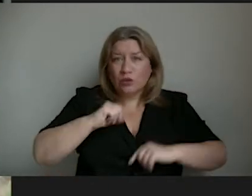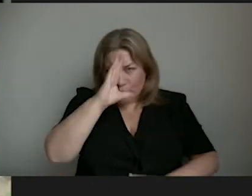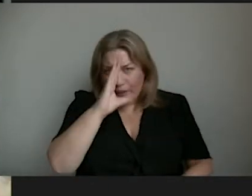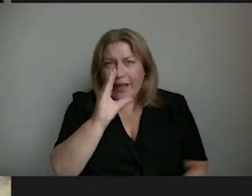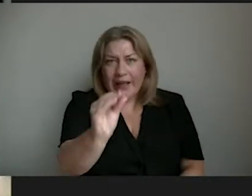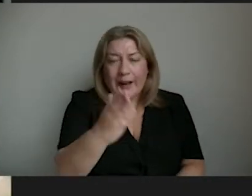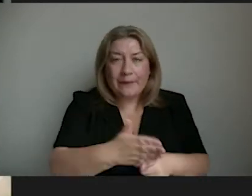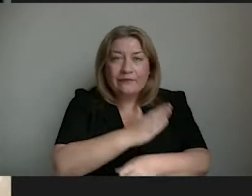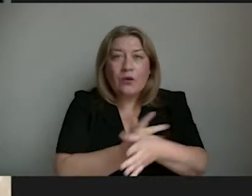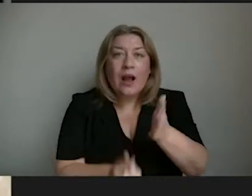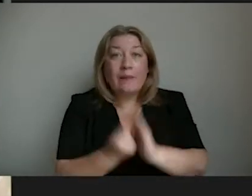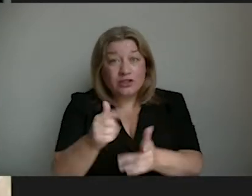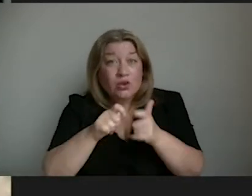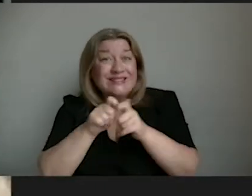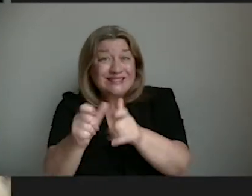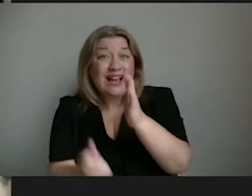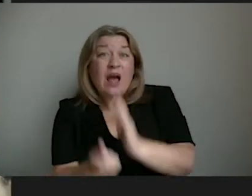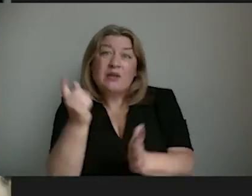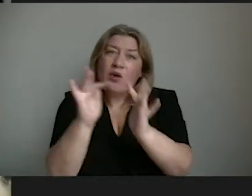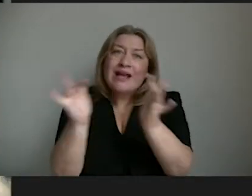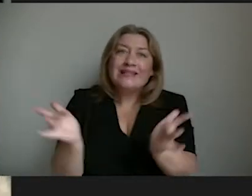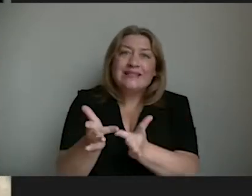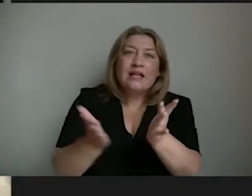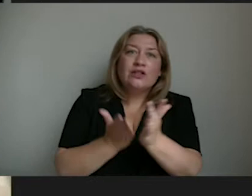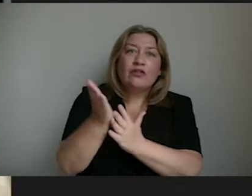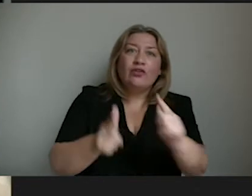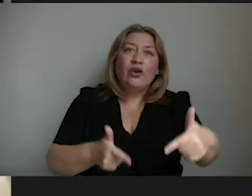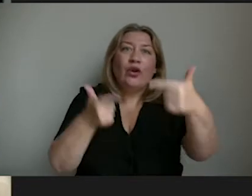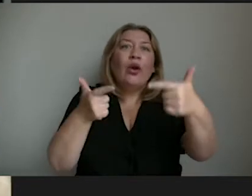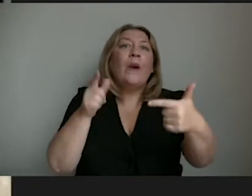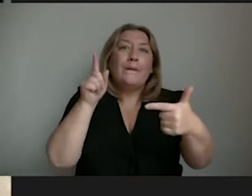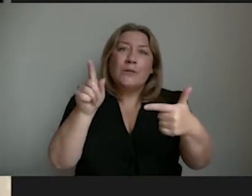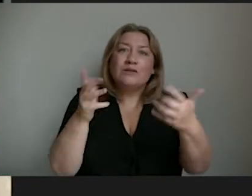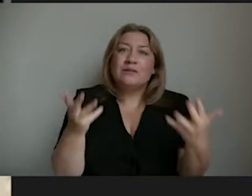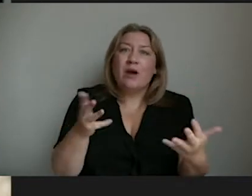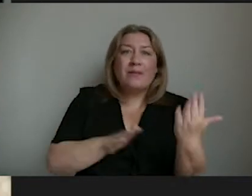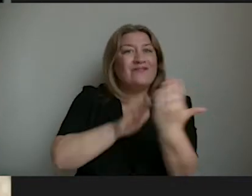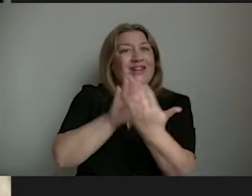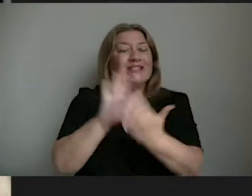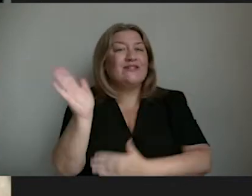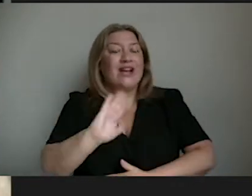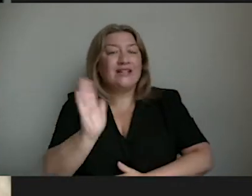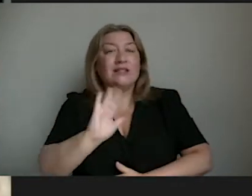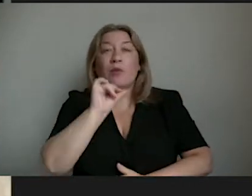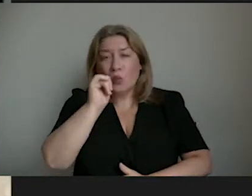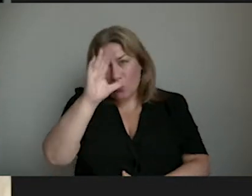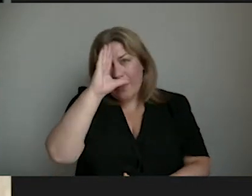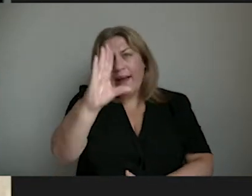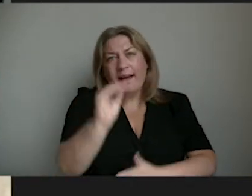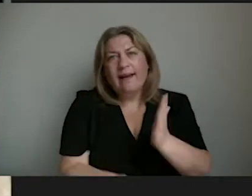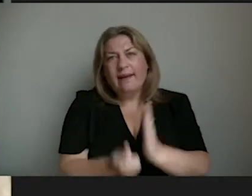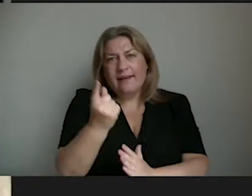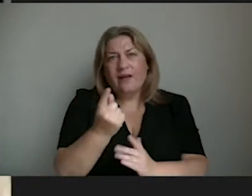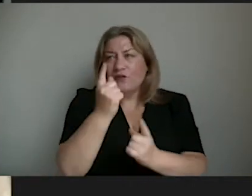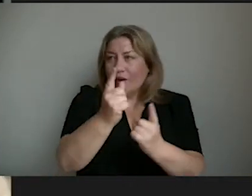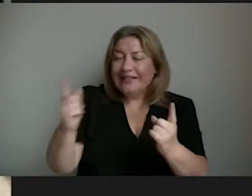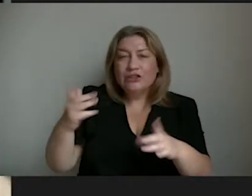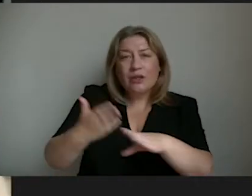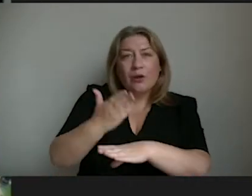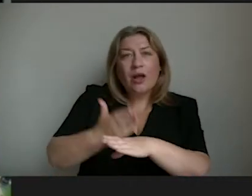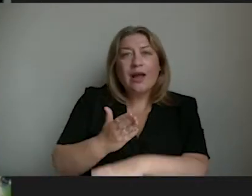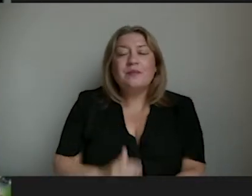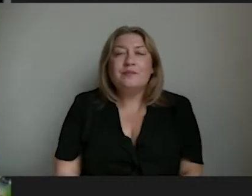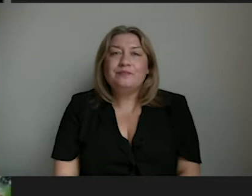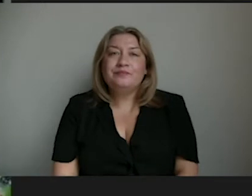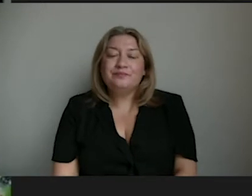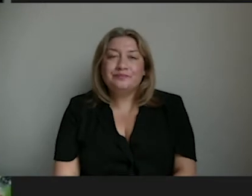for those interviews as well. So they are still happening. It's just all a little bit uncertain, but we will communicate to you obviously as to what is